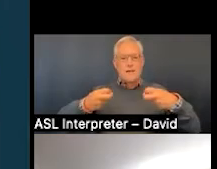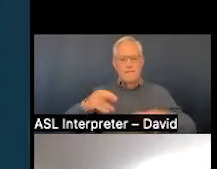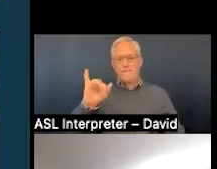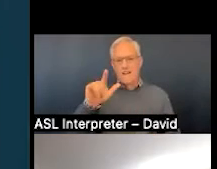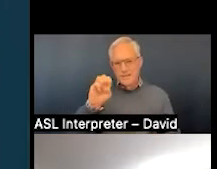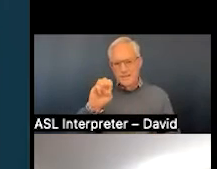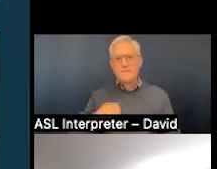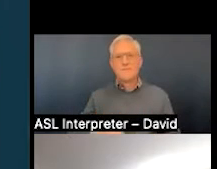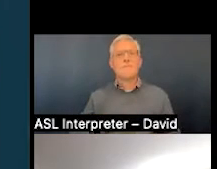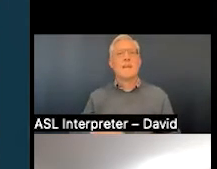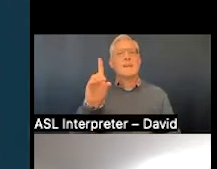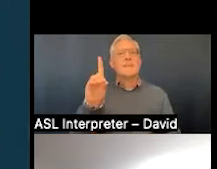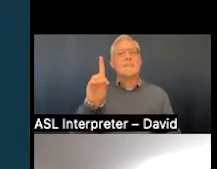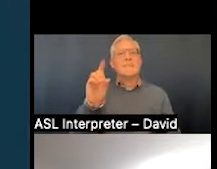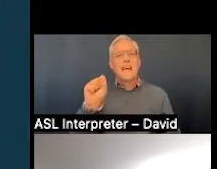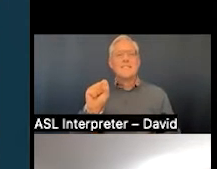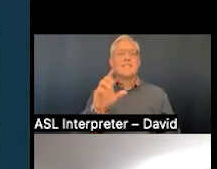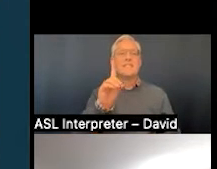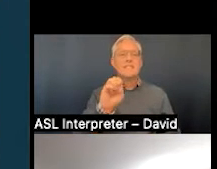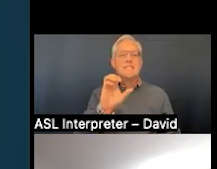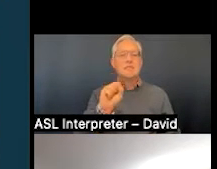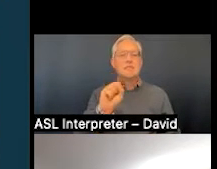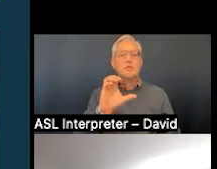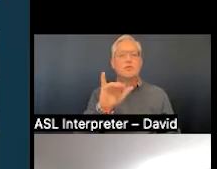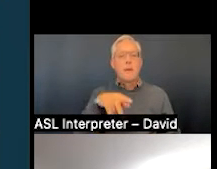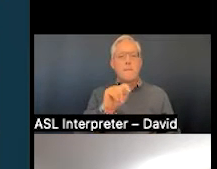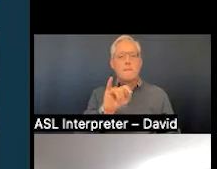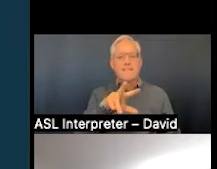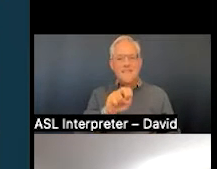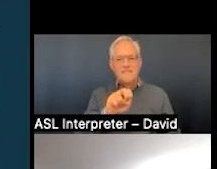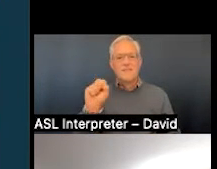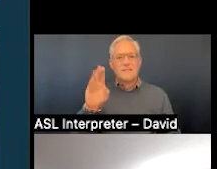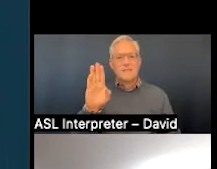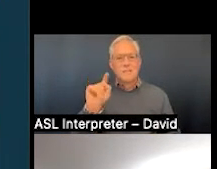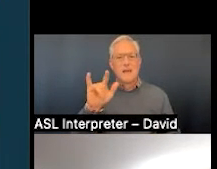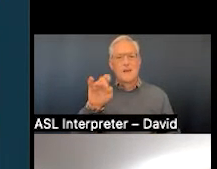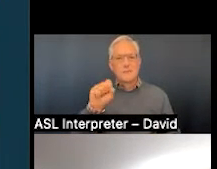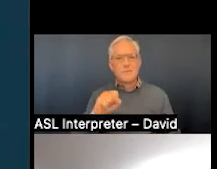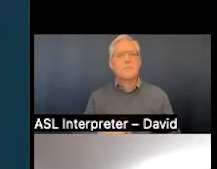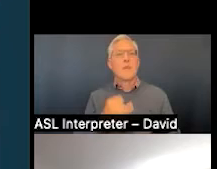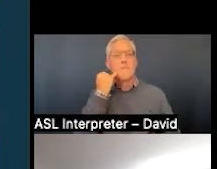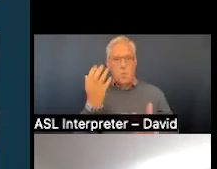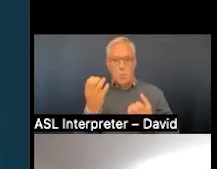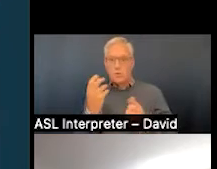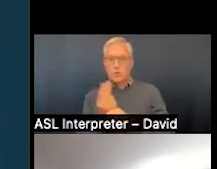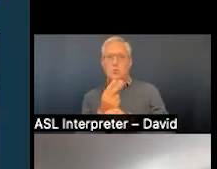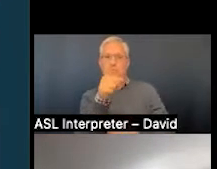can even see the frame rate. And if you were wanting to make use of this file in any context, you would just contact